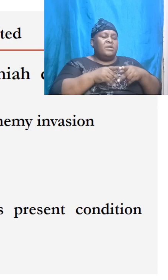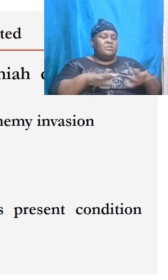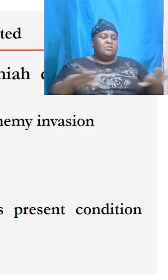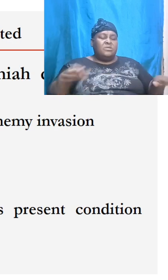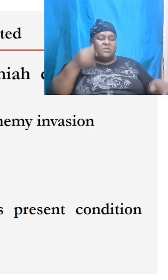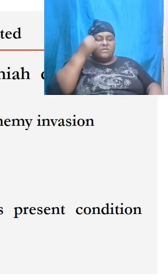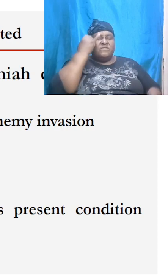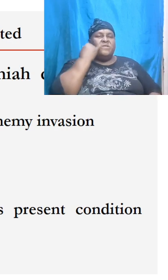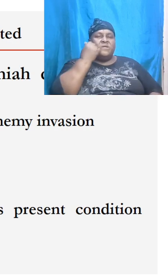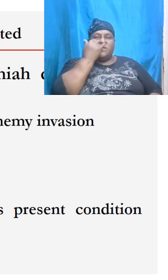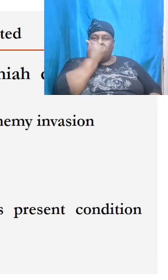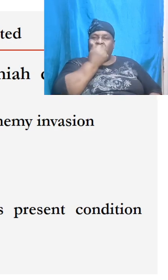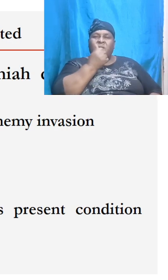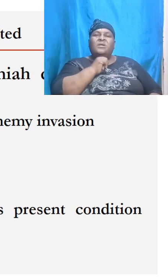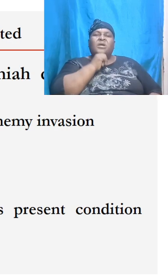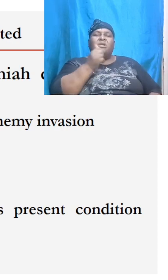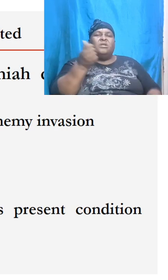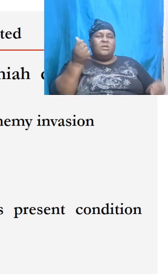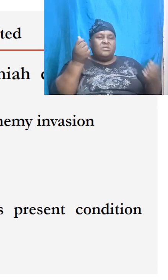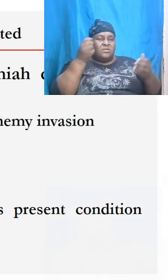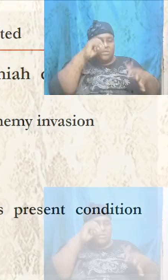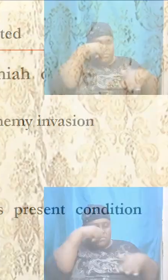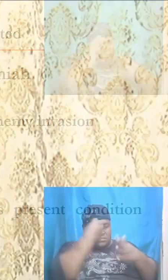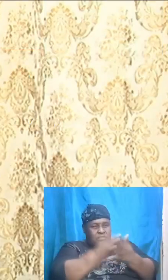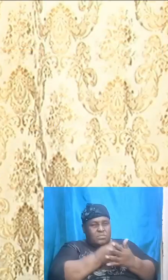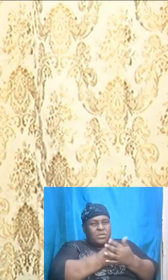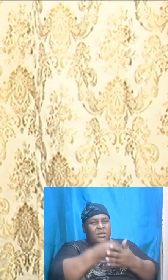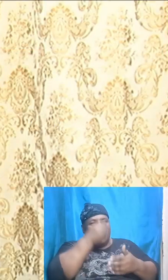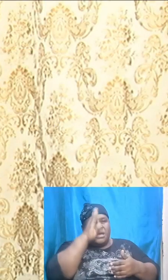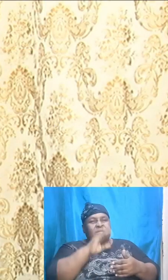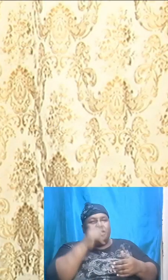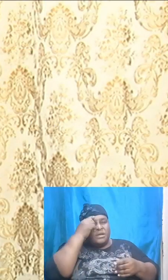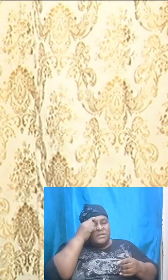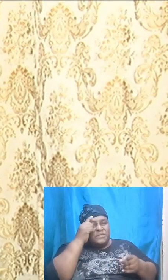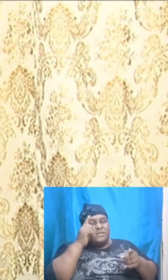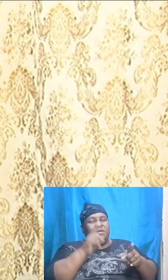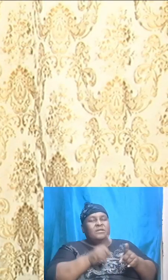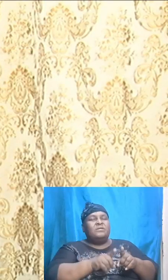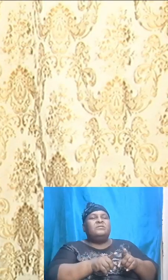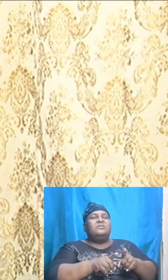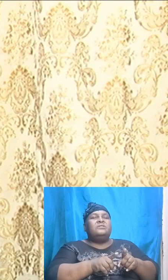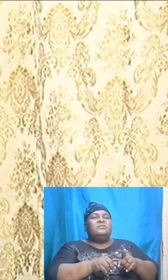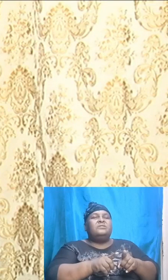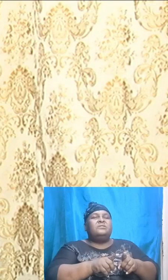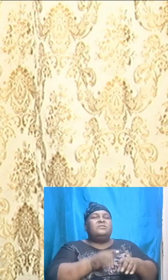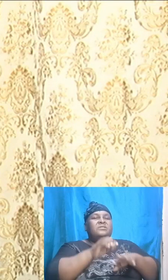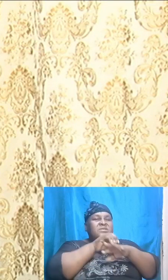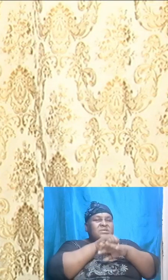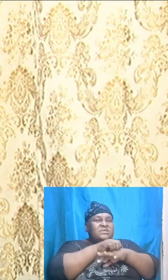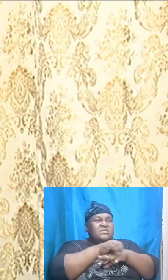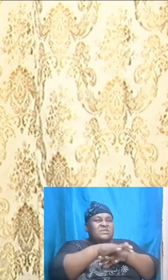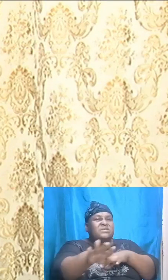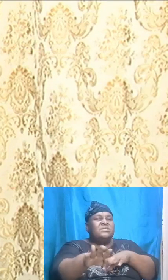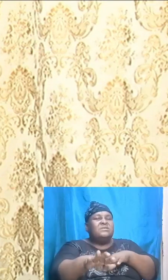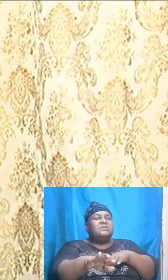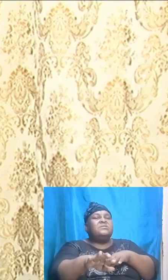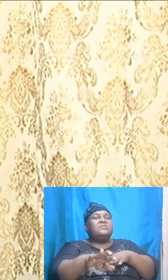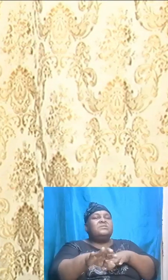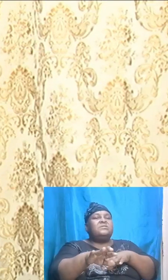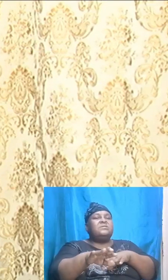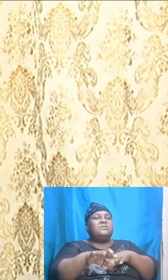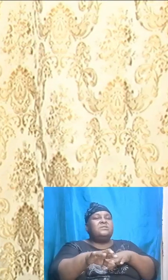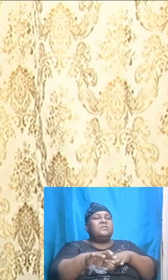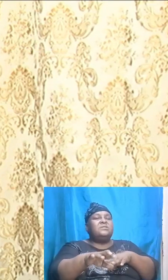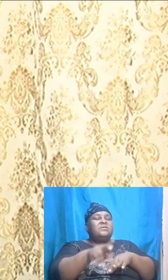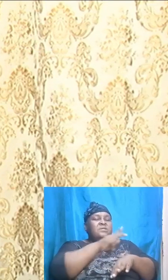were disobedient, and God decided, praise God, to send Nebuchadnezzar, and